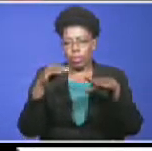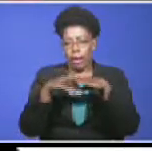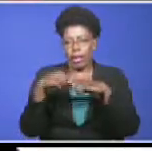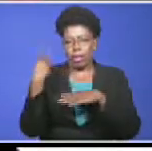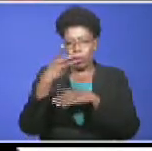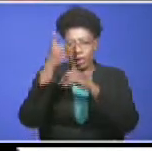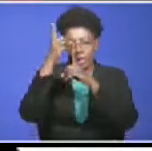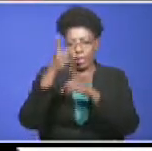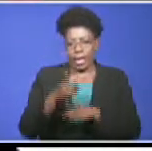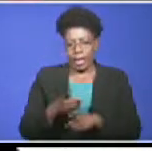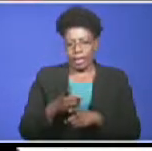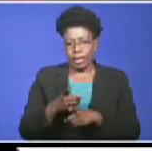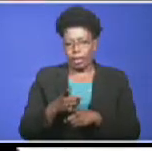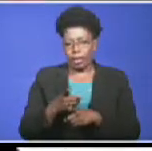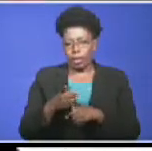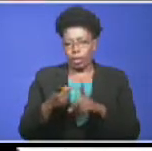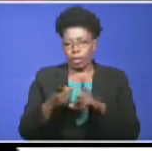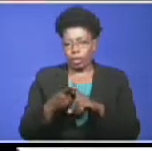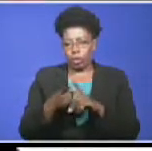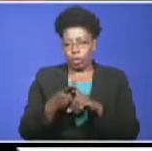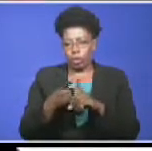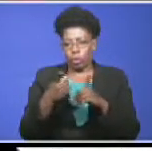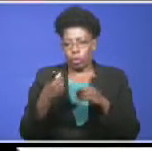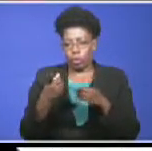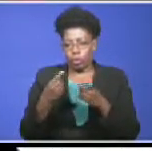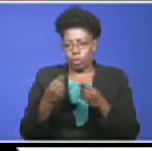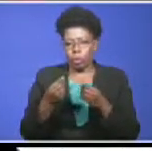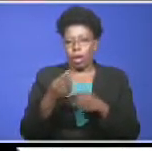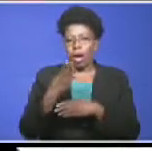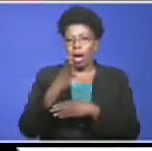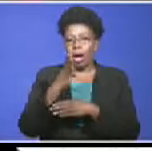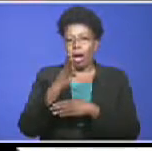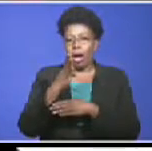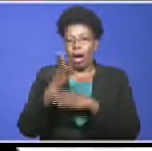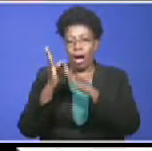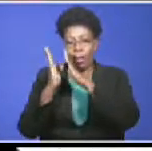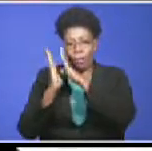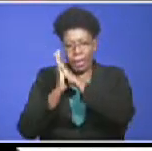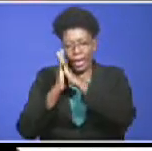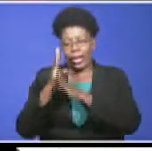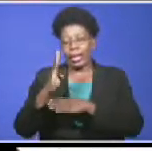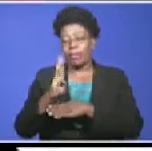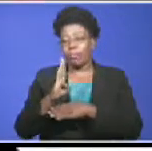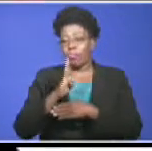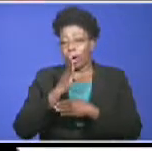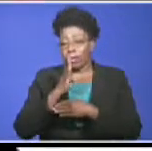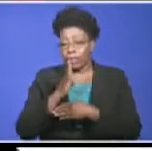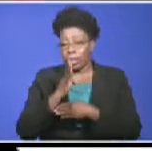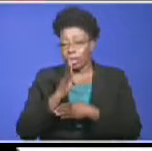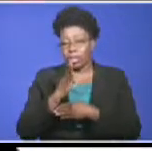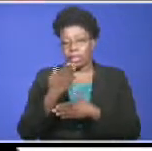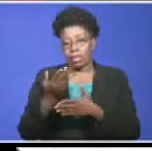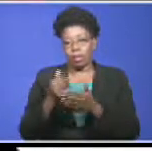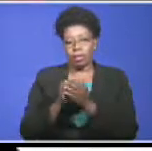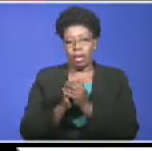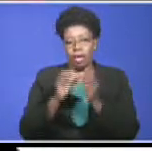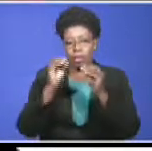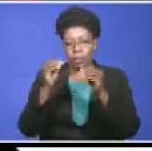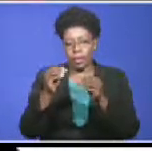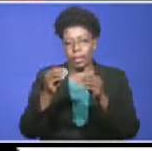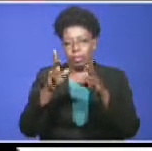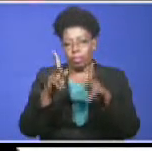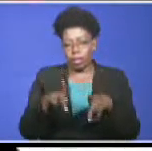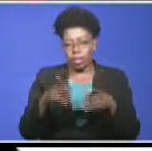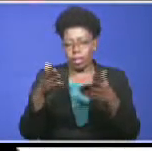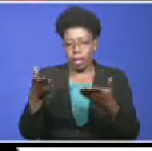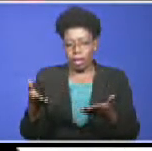decided to start doing like a bed and breakfast, you know, like they do in England. Mm-hmm. No? And he was putting his clients